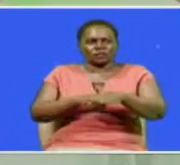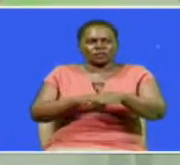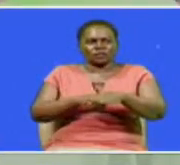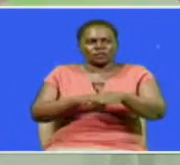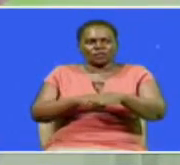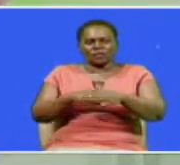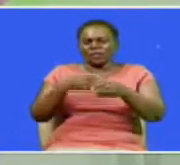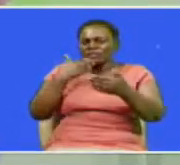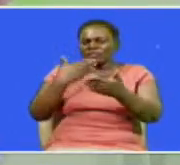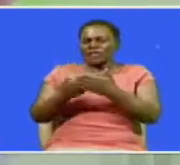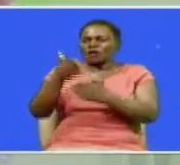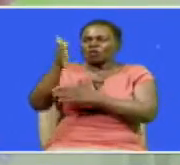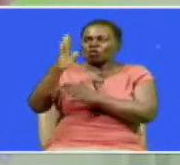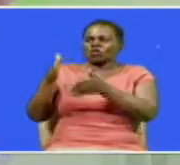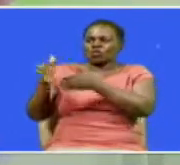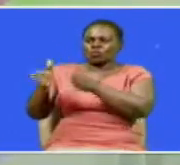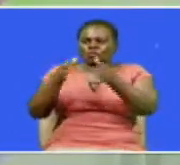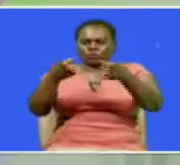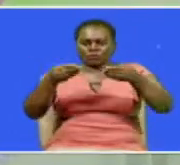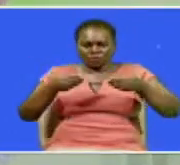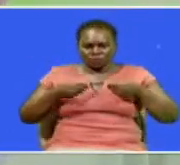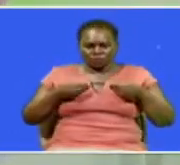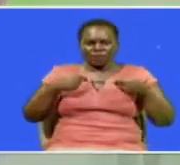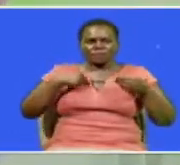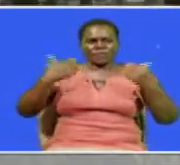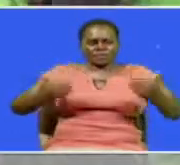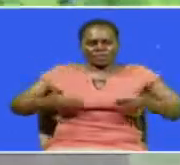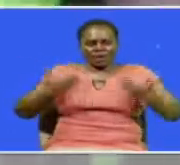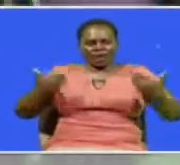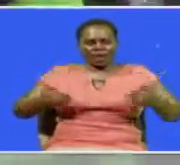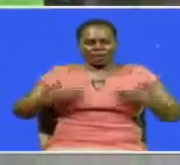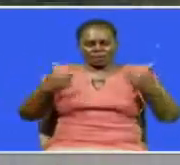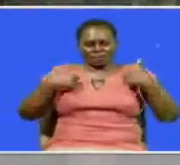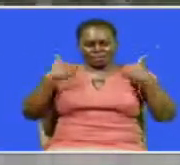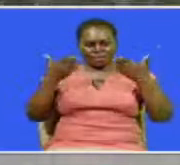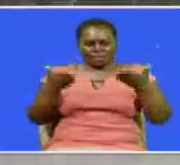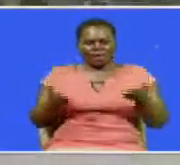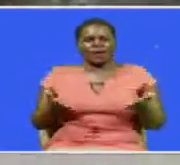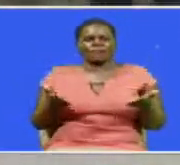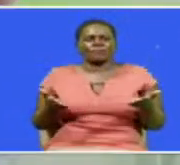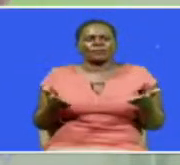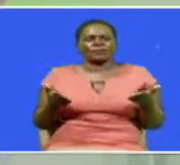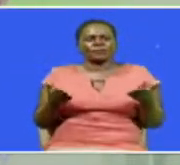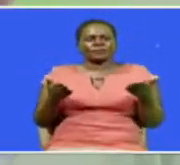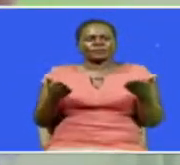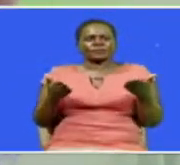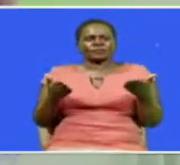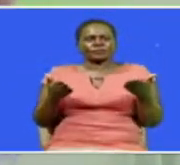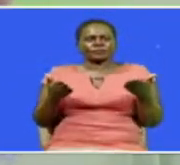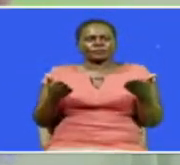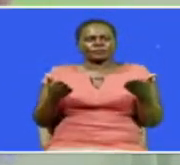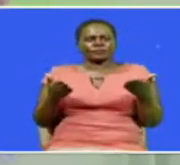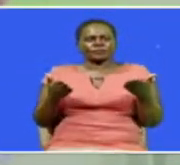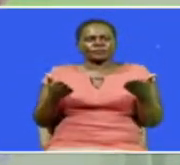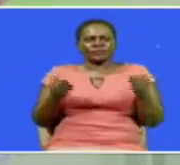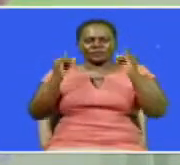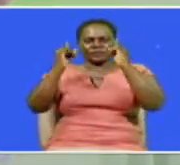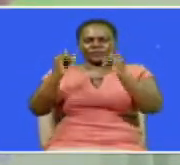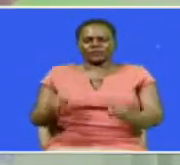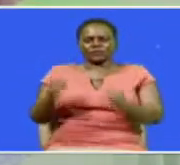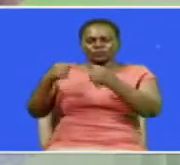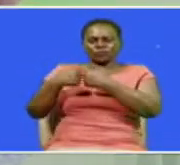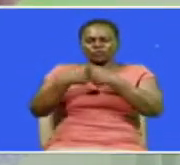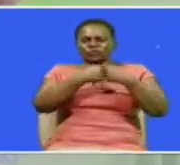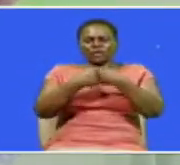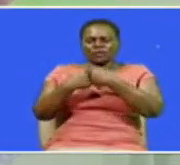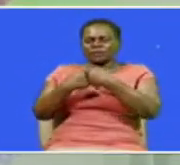hiyo opportunity yenye amenipa. I'm very happy, nimefurahi kuwa hapa. Na ni new challenge